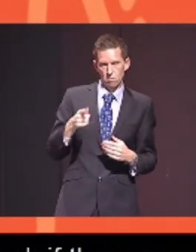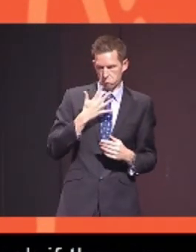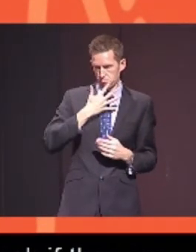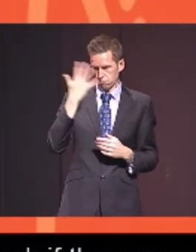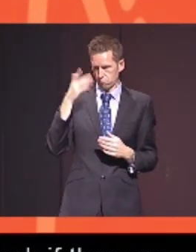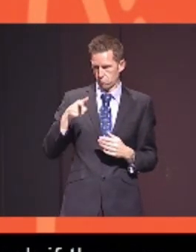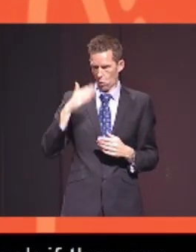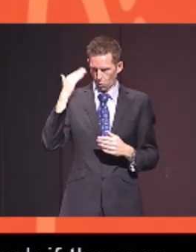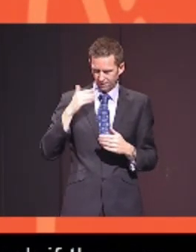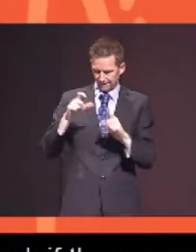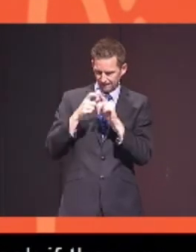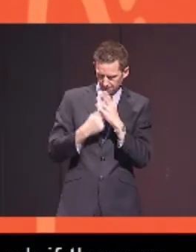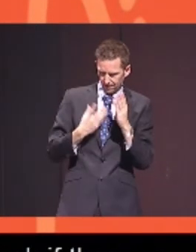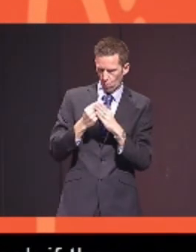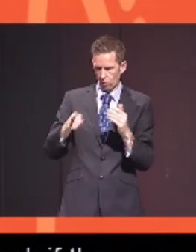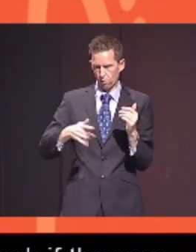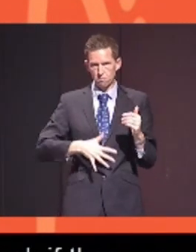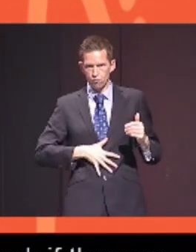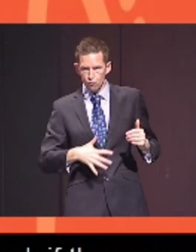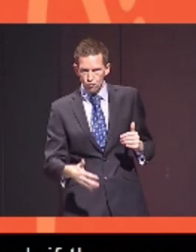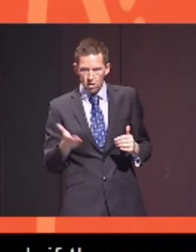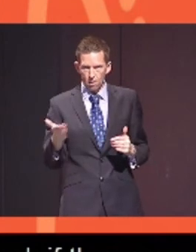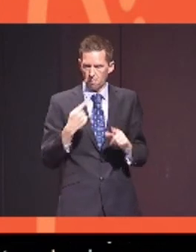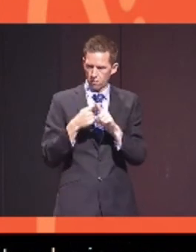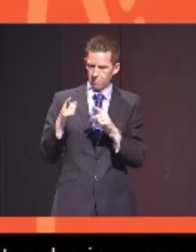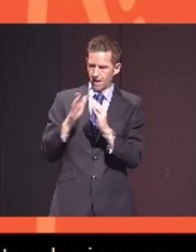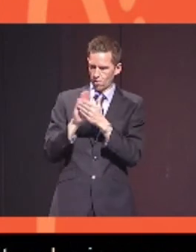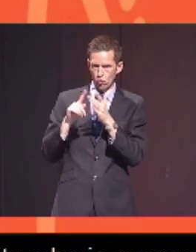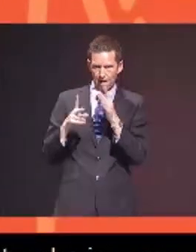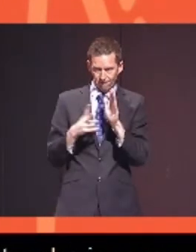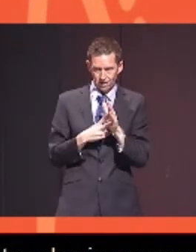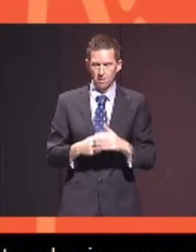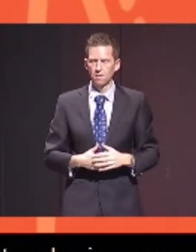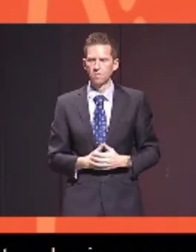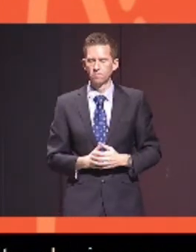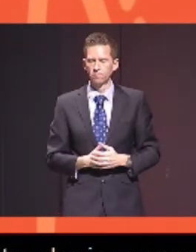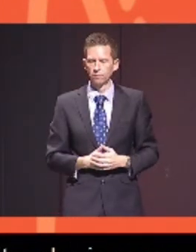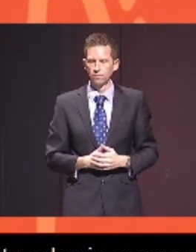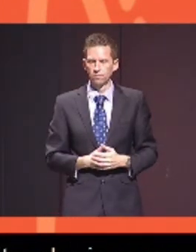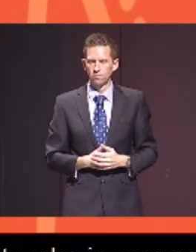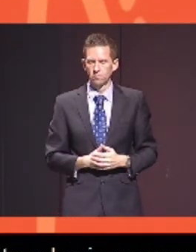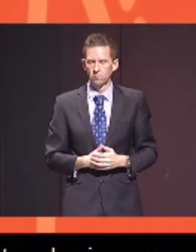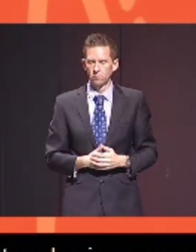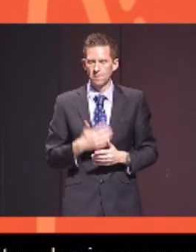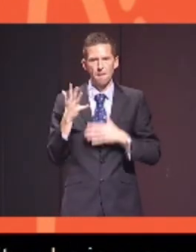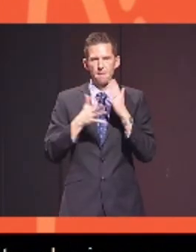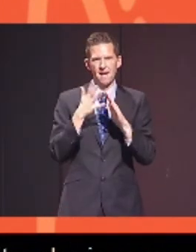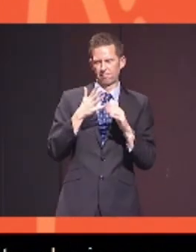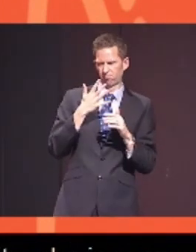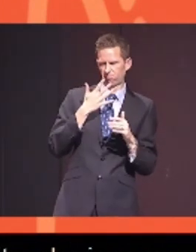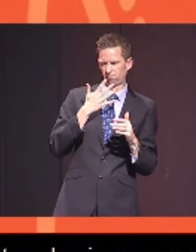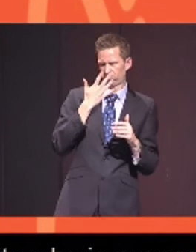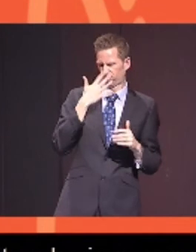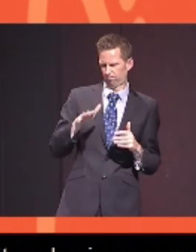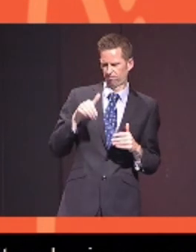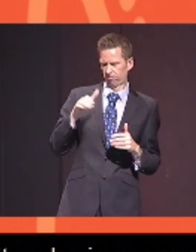with a disability who is pregnant and also HIV positive, meaning that the doors are closed to them